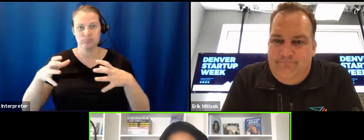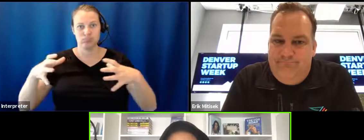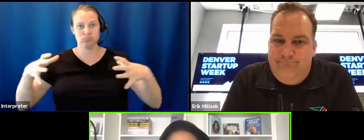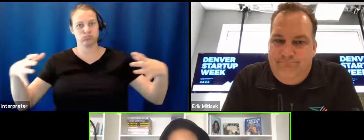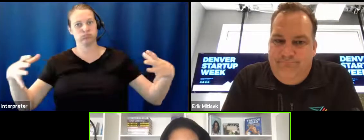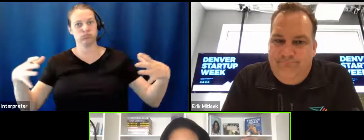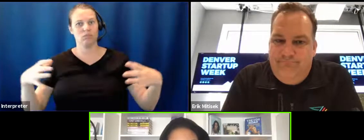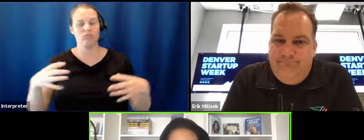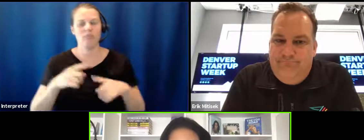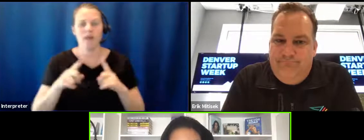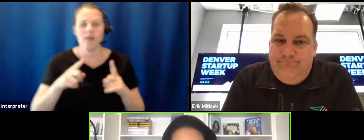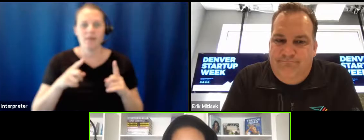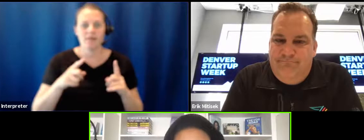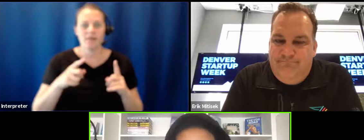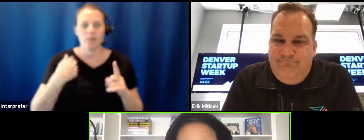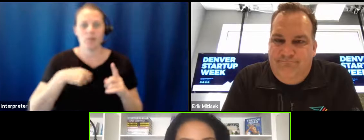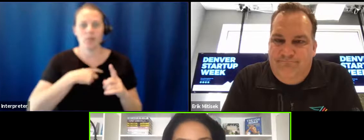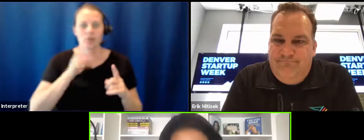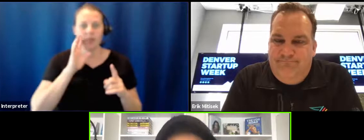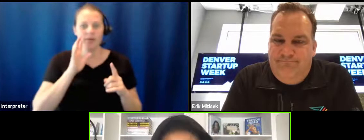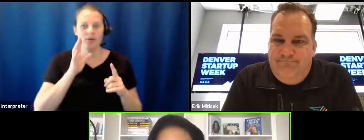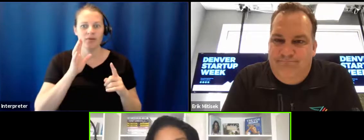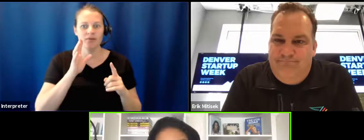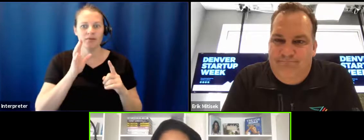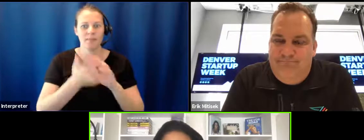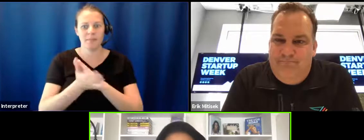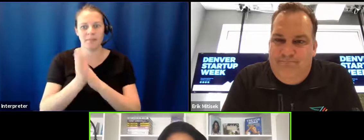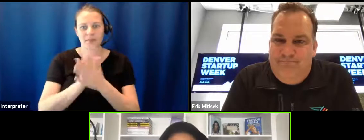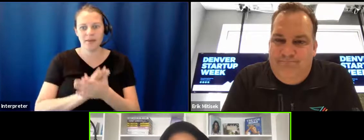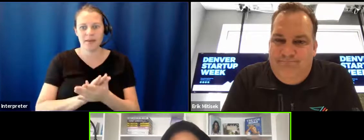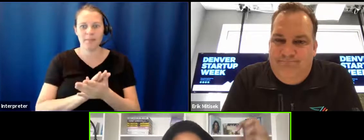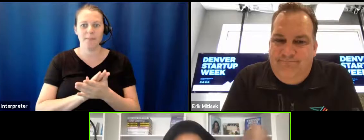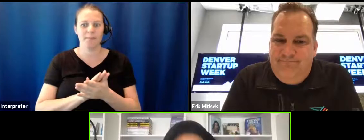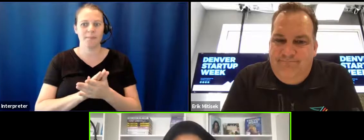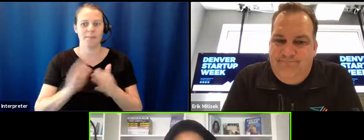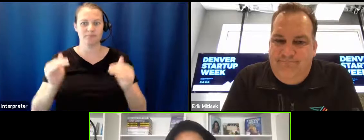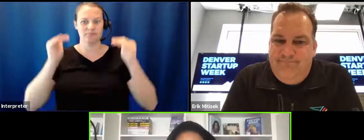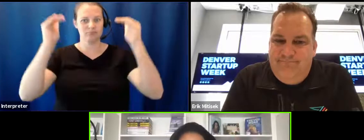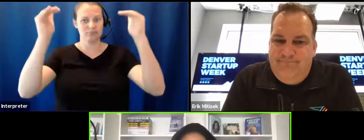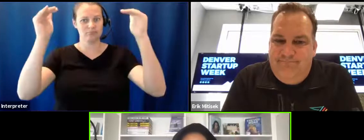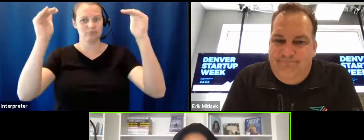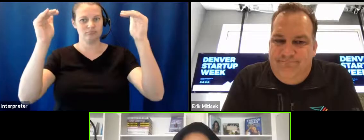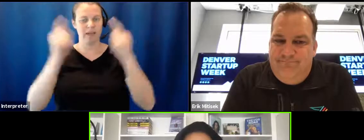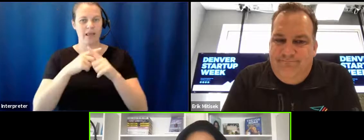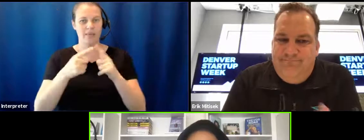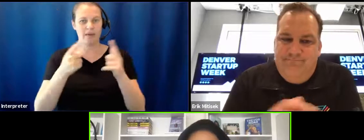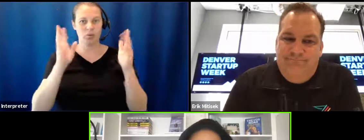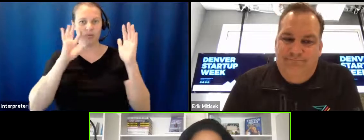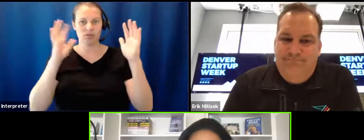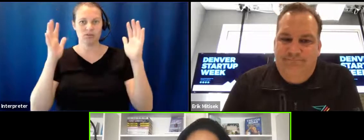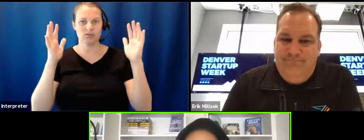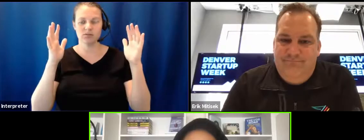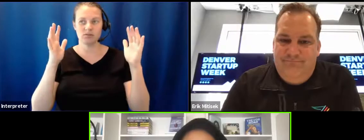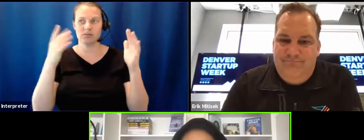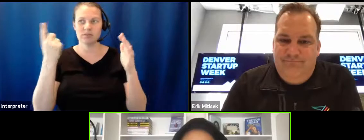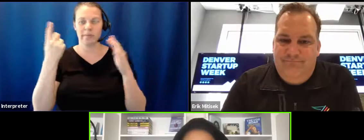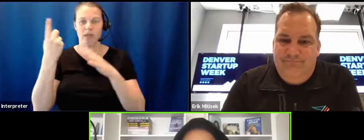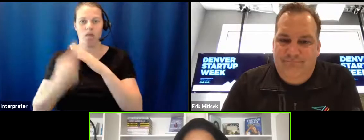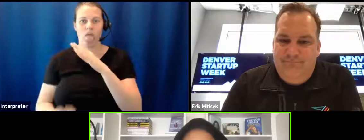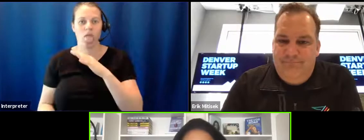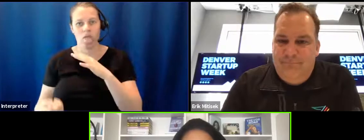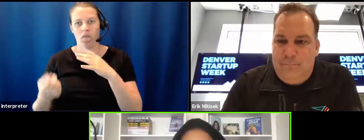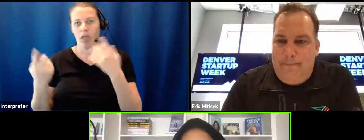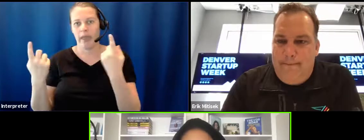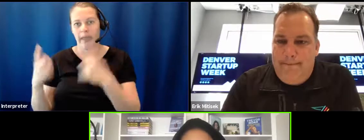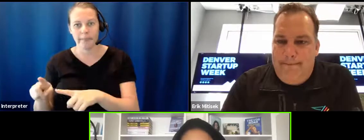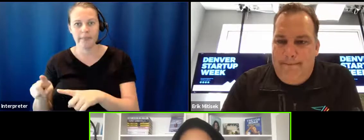get kind of high up. We would get like, oh, we've gotten to something. And then it would just fall beneath us because something fell through. And